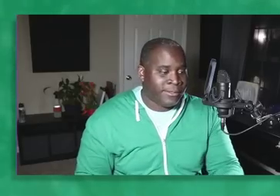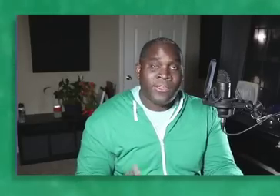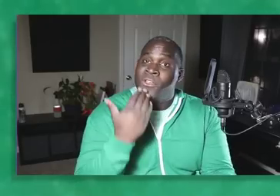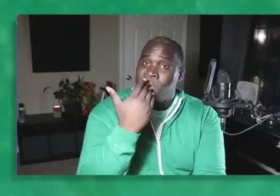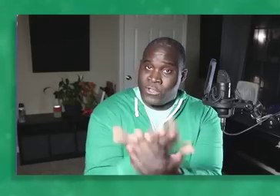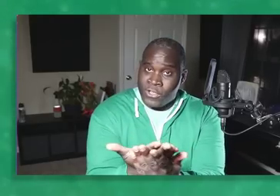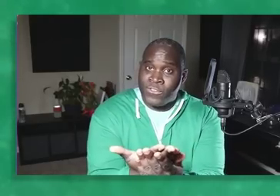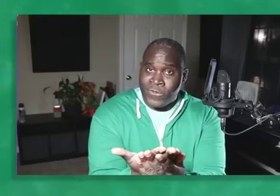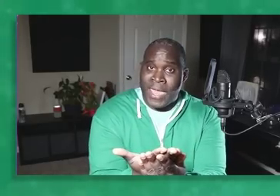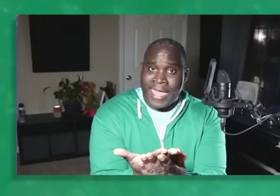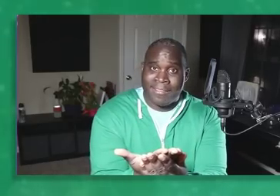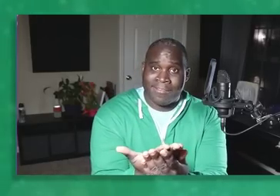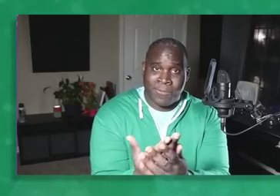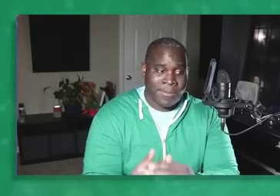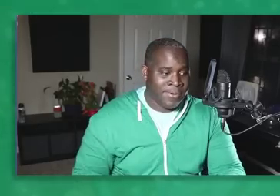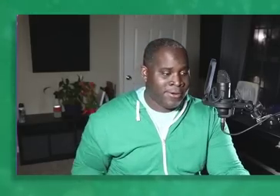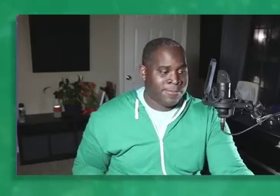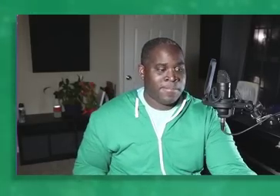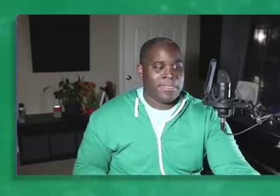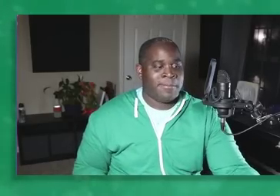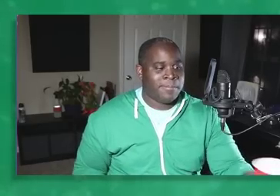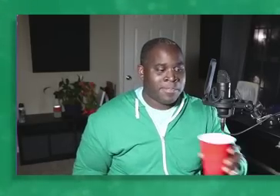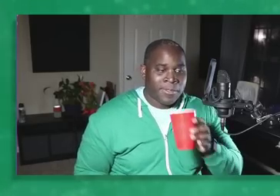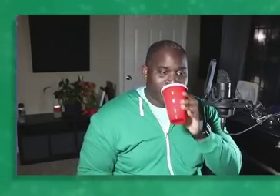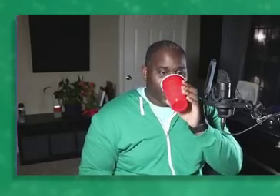Good. Good two hands. Remember?